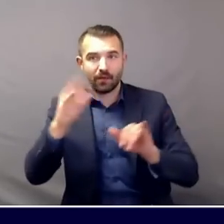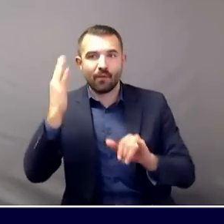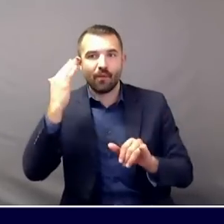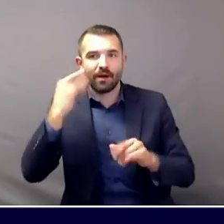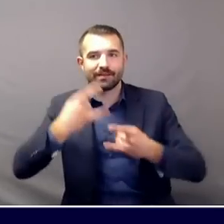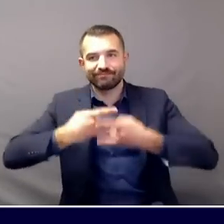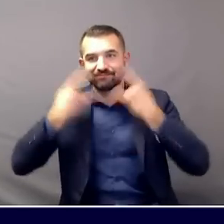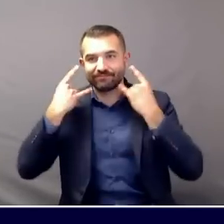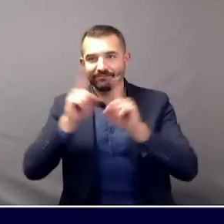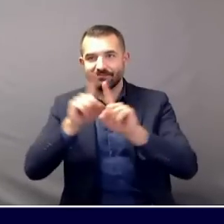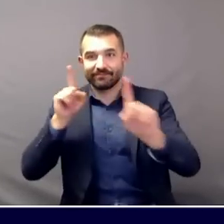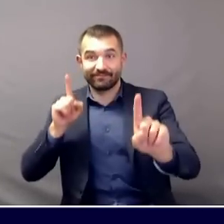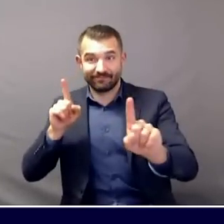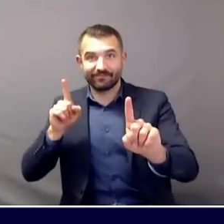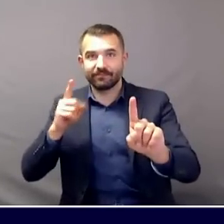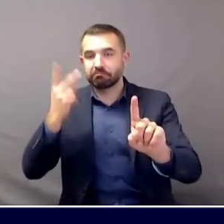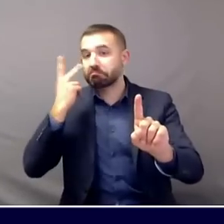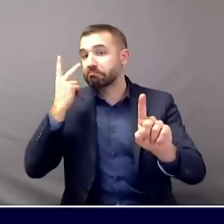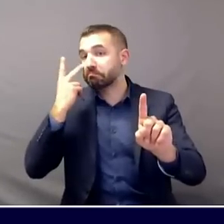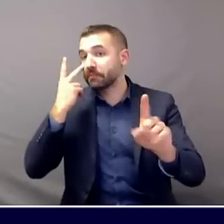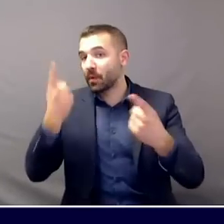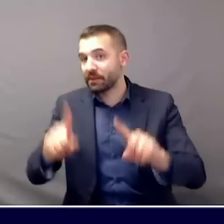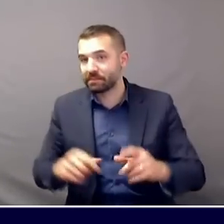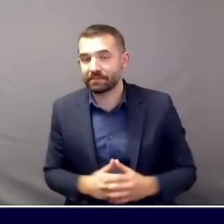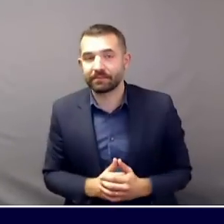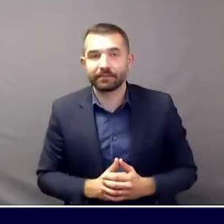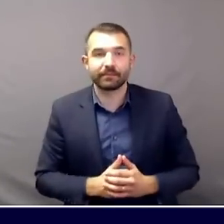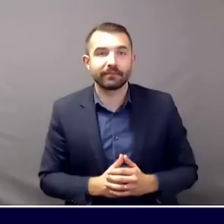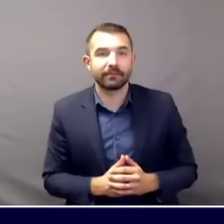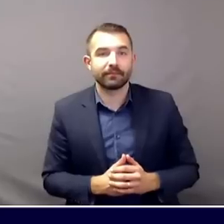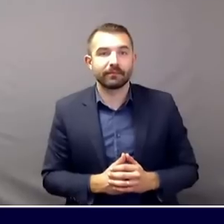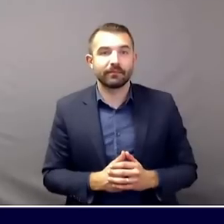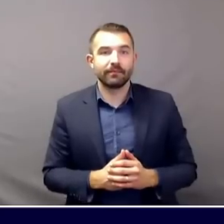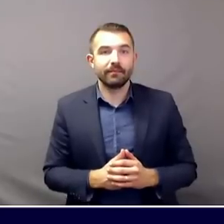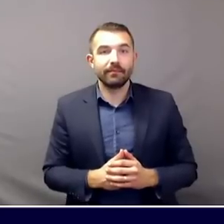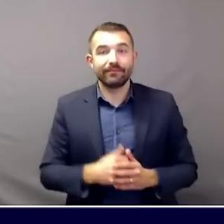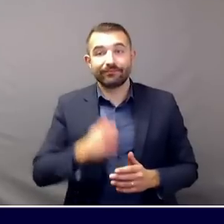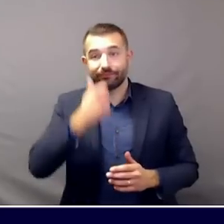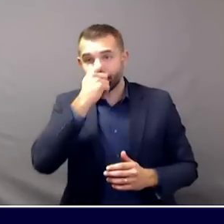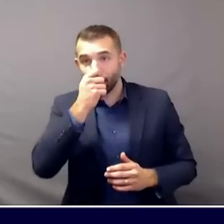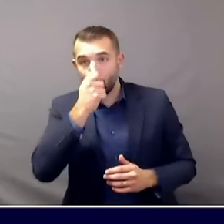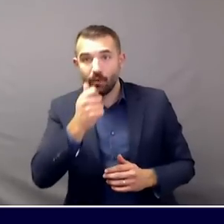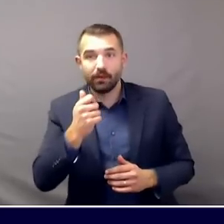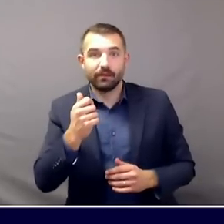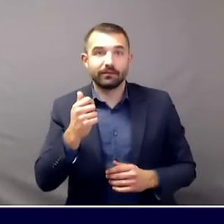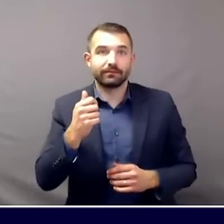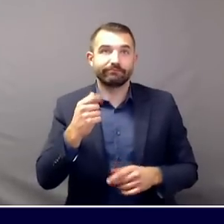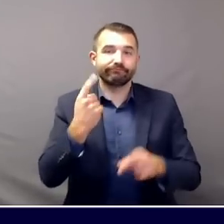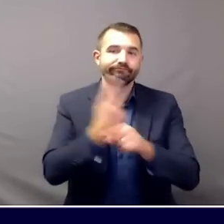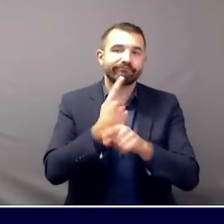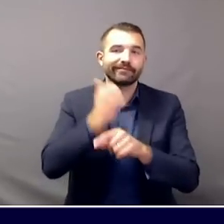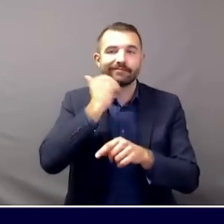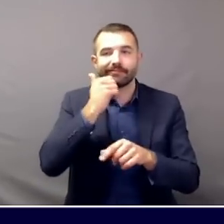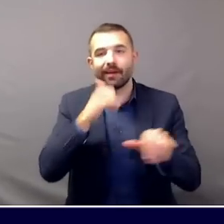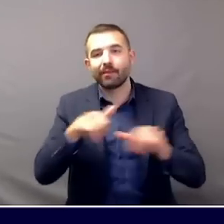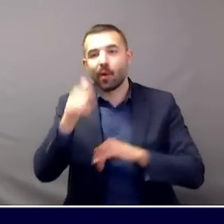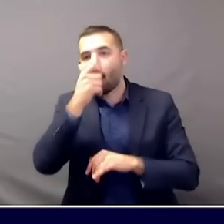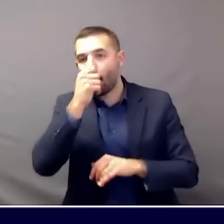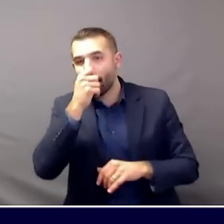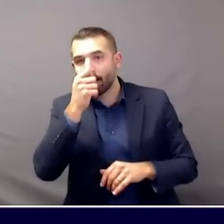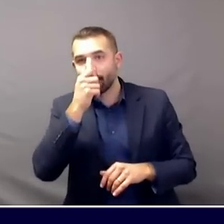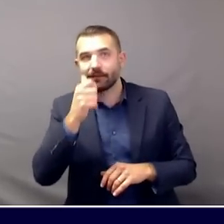even aside from the flu, just turning to the common cold, laboratories in Maine have started saying to us, we're seeing a lot